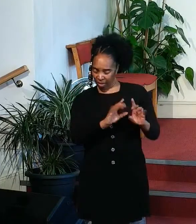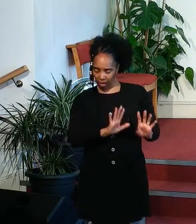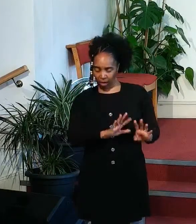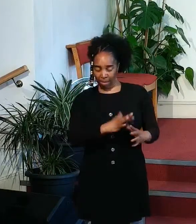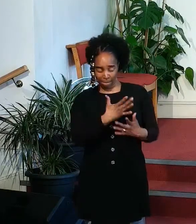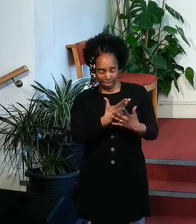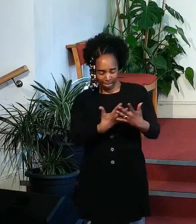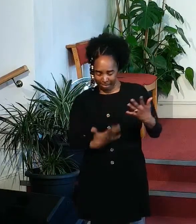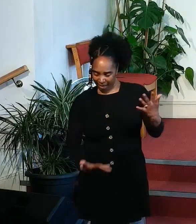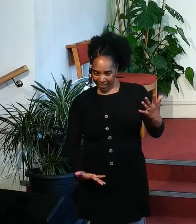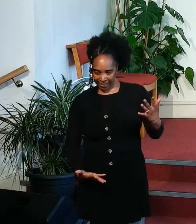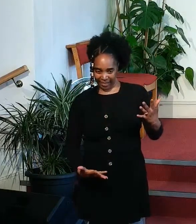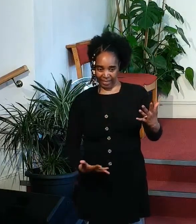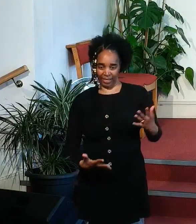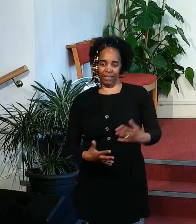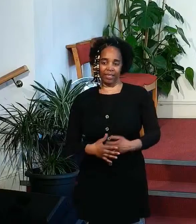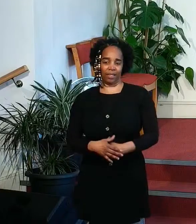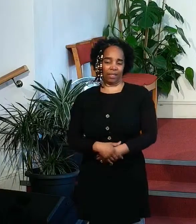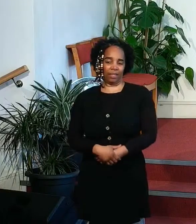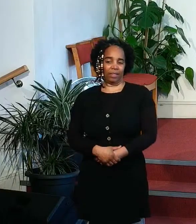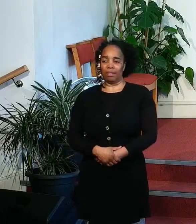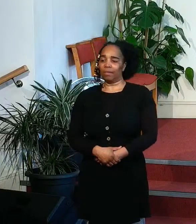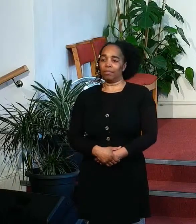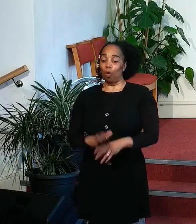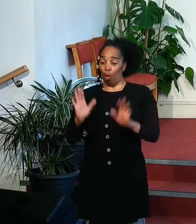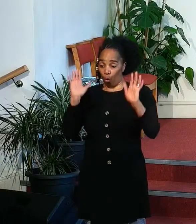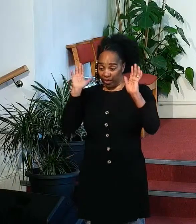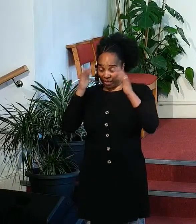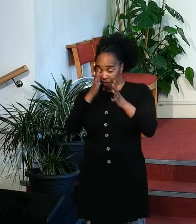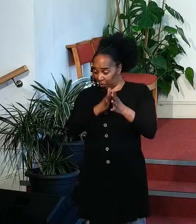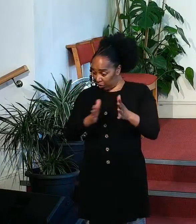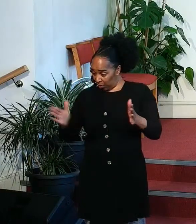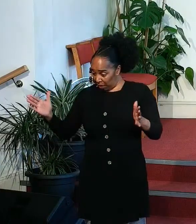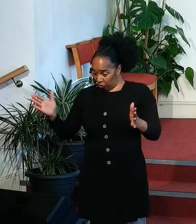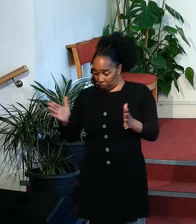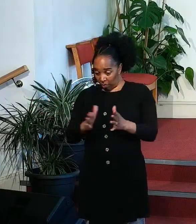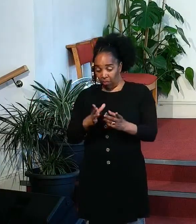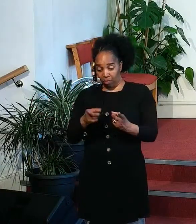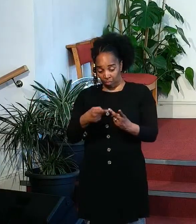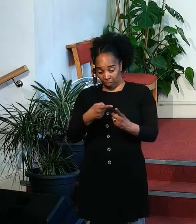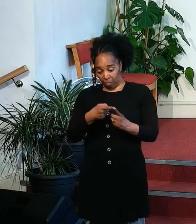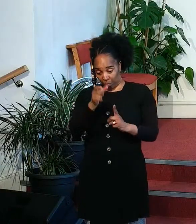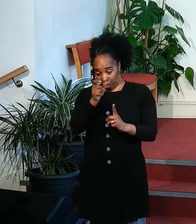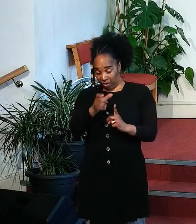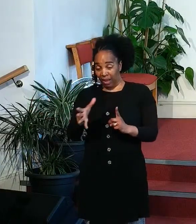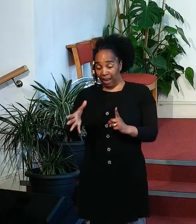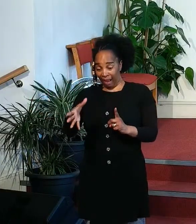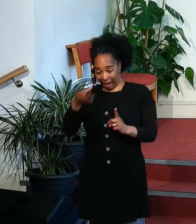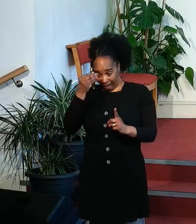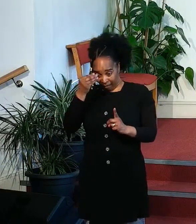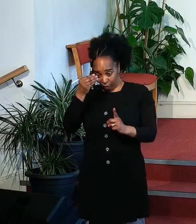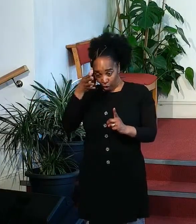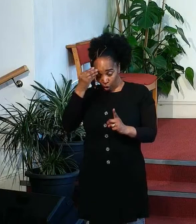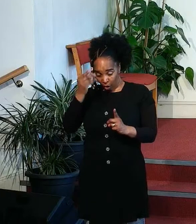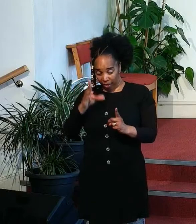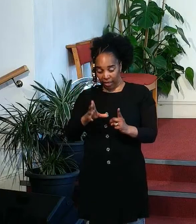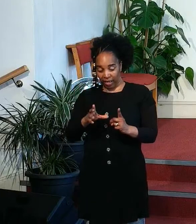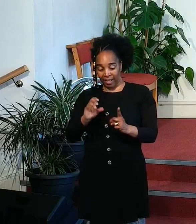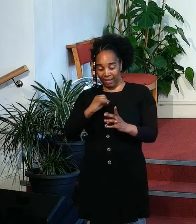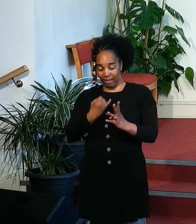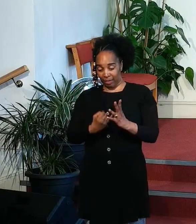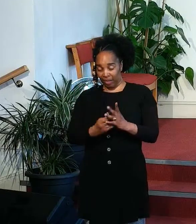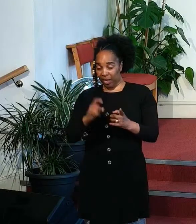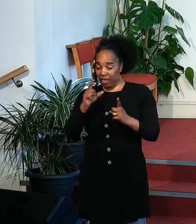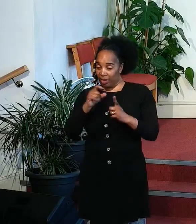have someone who's got on the autistic spectrum has a learning disability. Someone who has Down syndrome has a learning